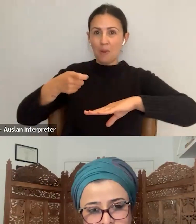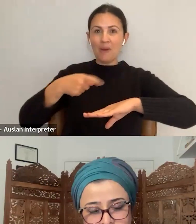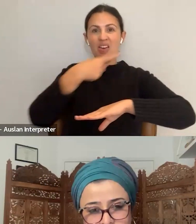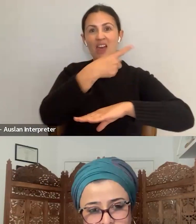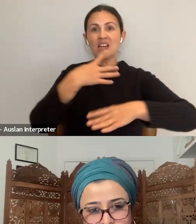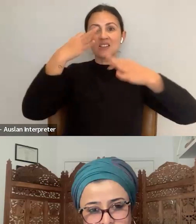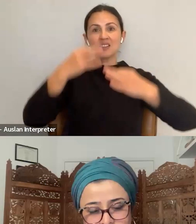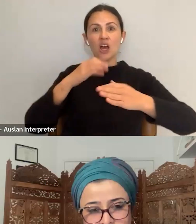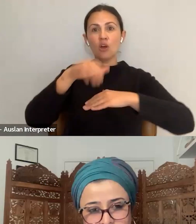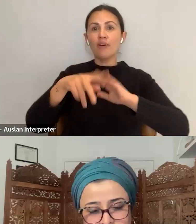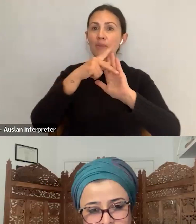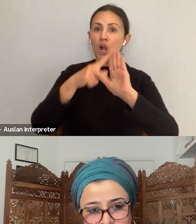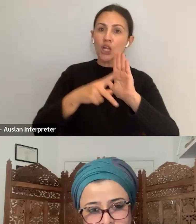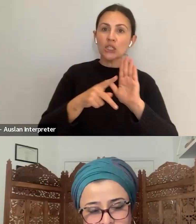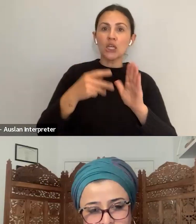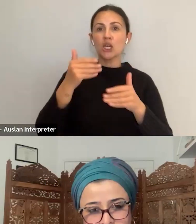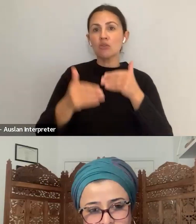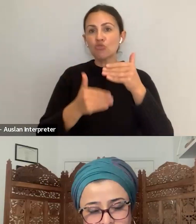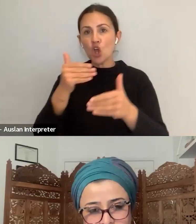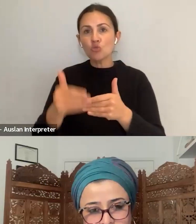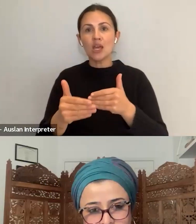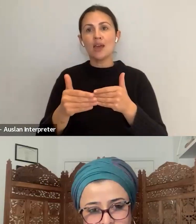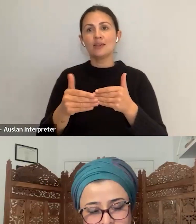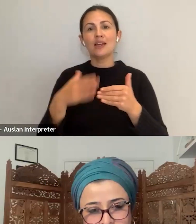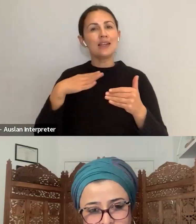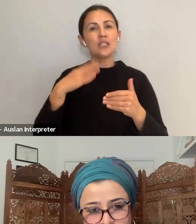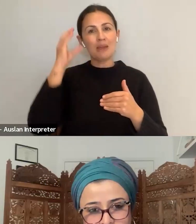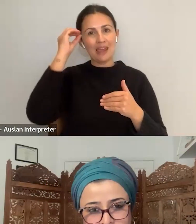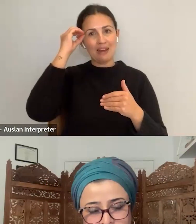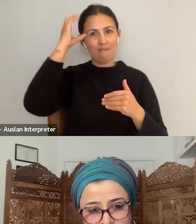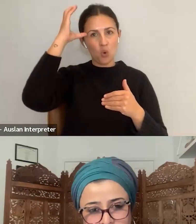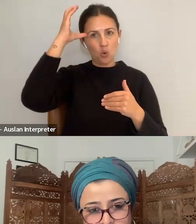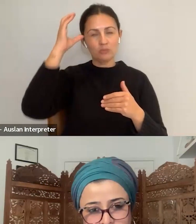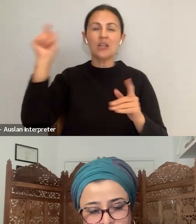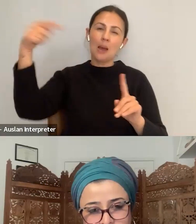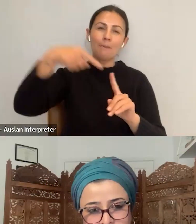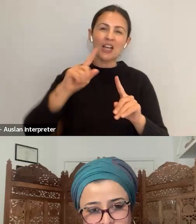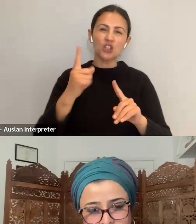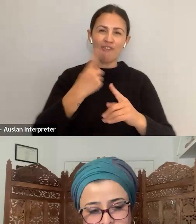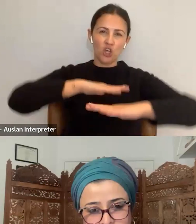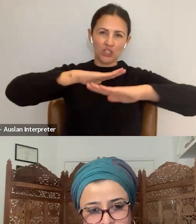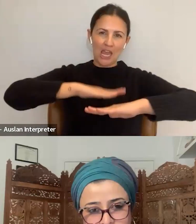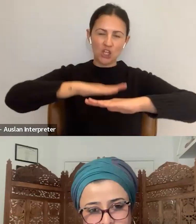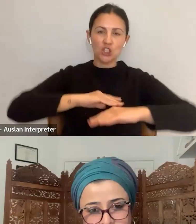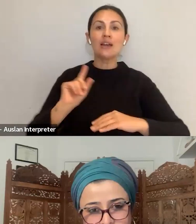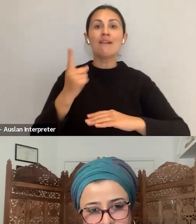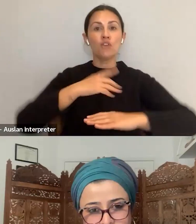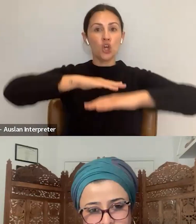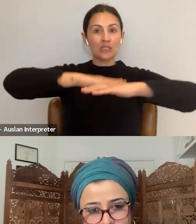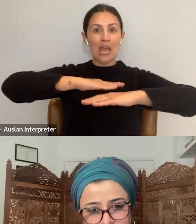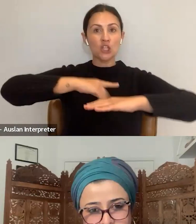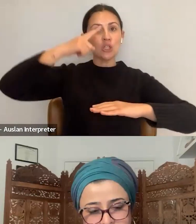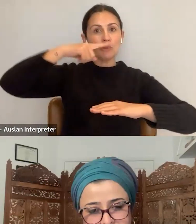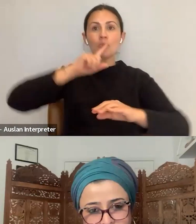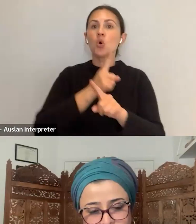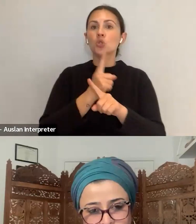And kind of coming back to that, and again, the First Nations specific context as well. As First Nations people, we often talk about how we cannot,